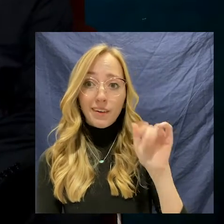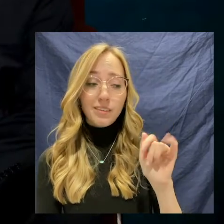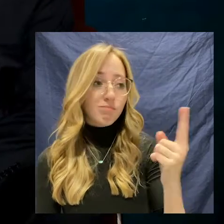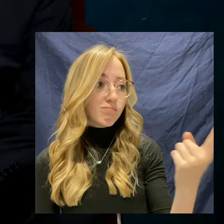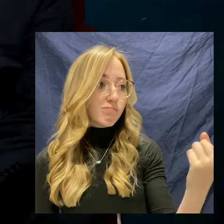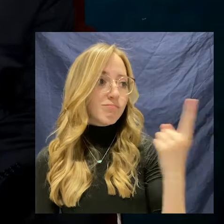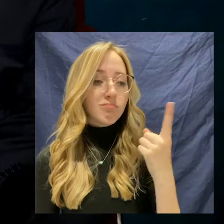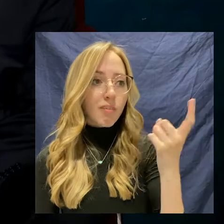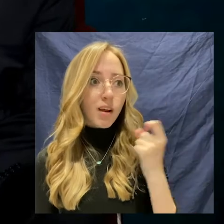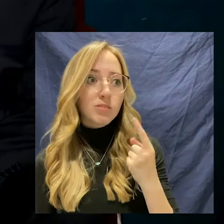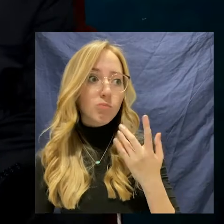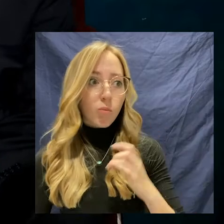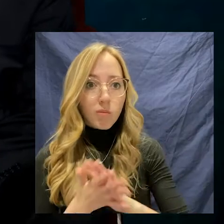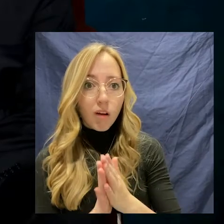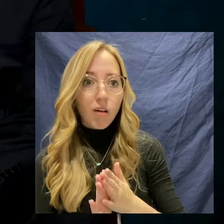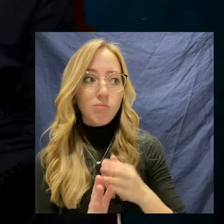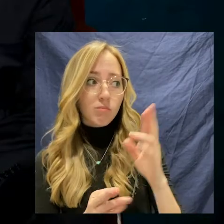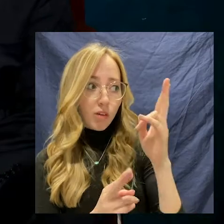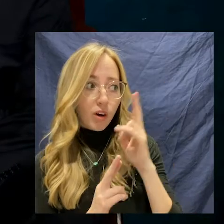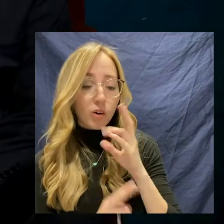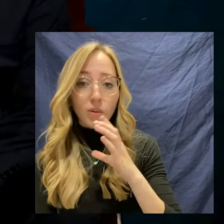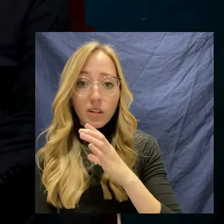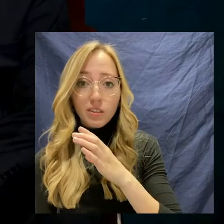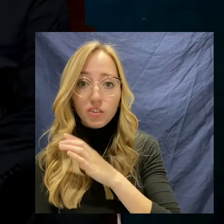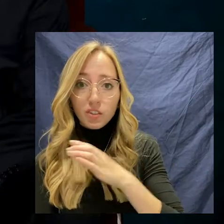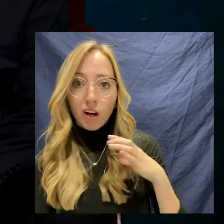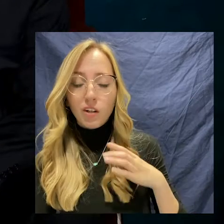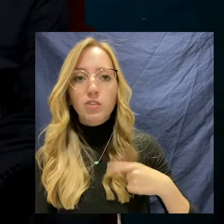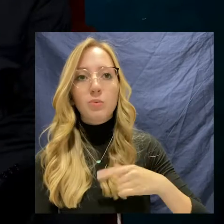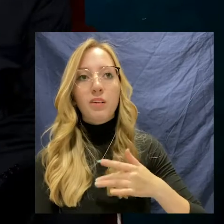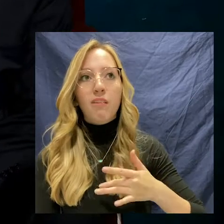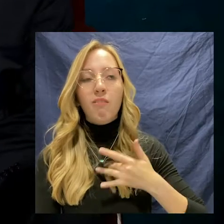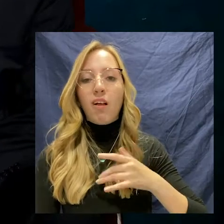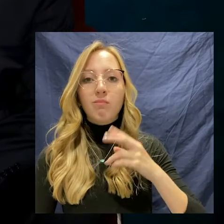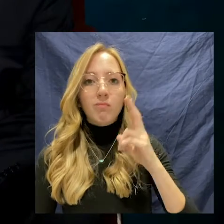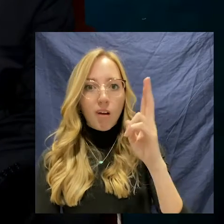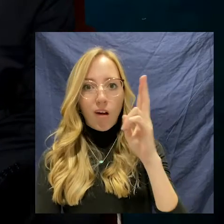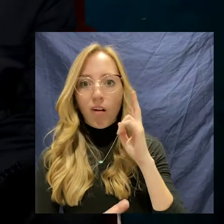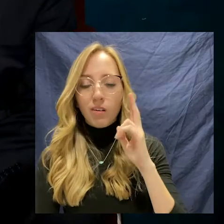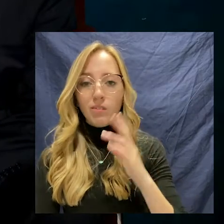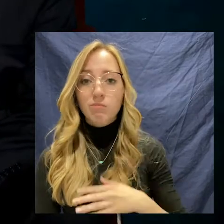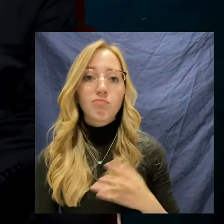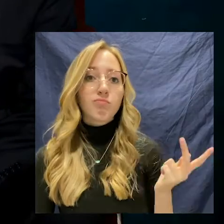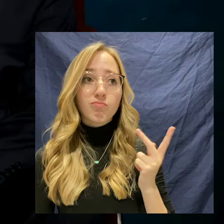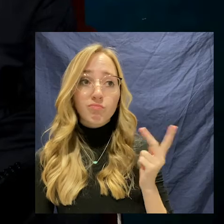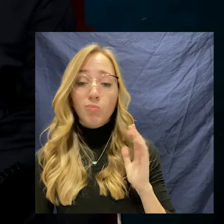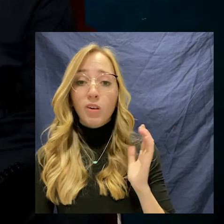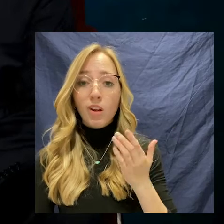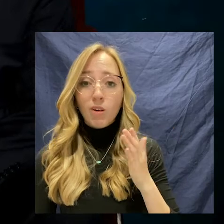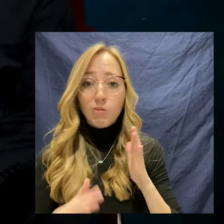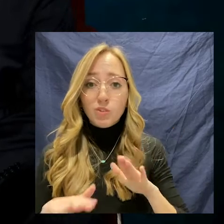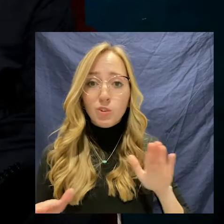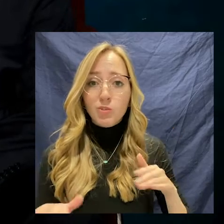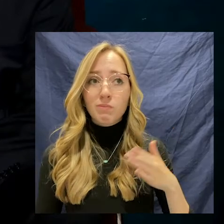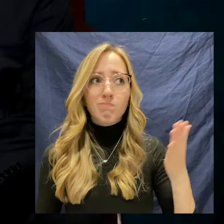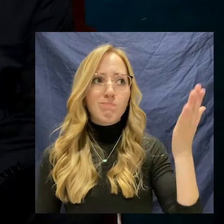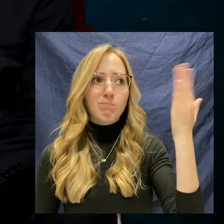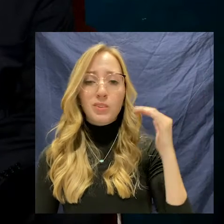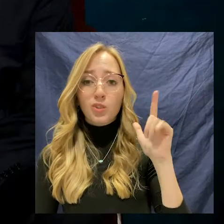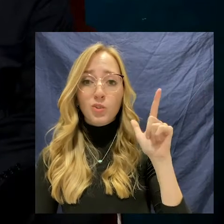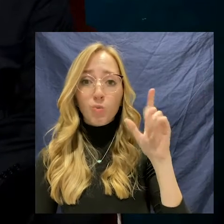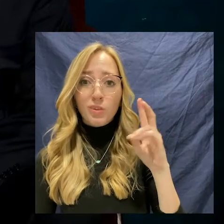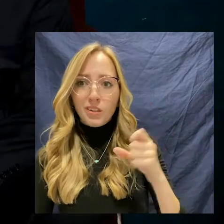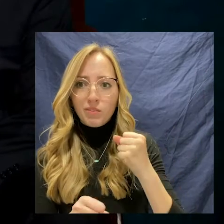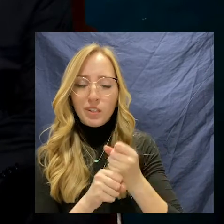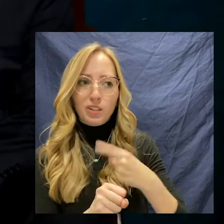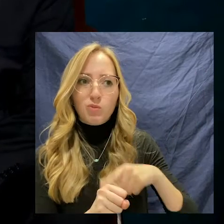honorary chairs, we felt truly honored. Joy and I and our children have a 27-year history of supporting Vera House. It was